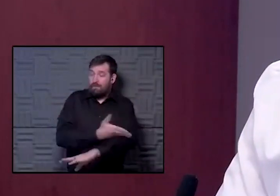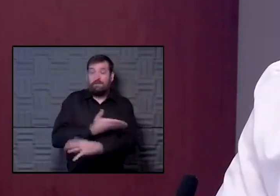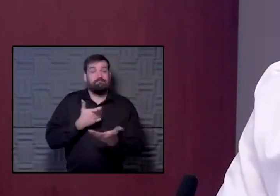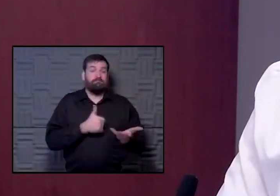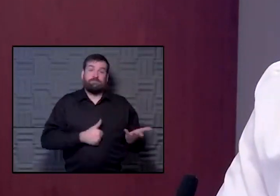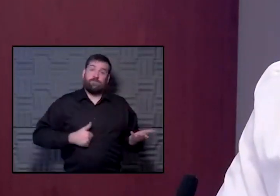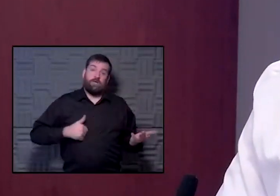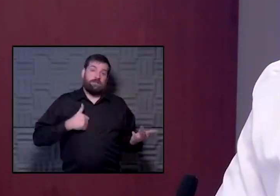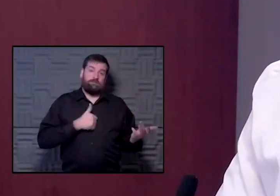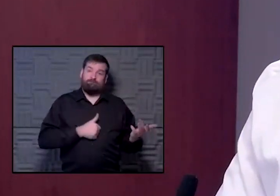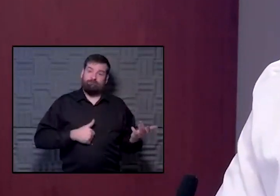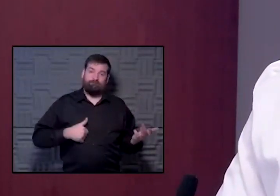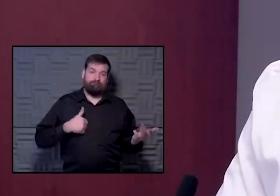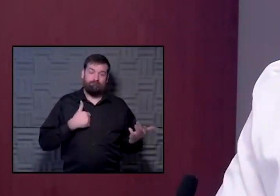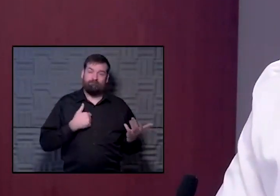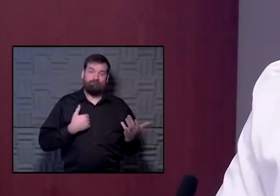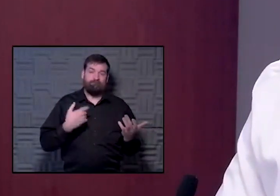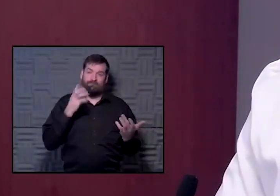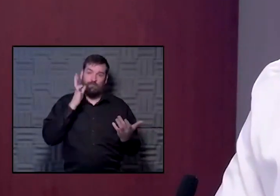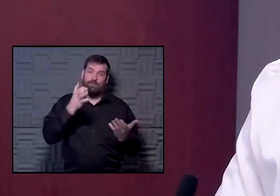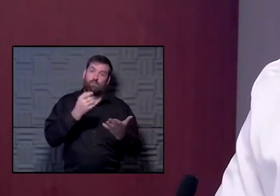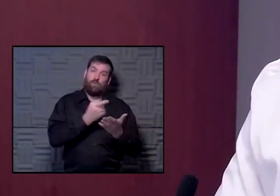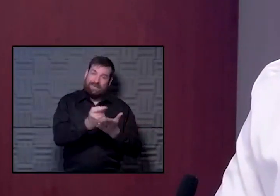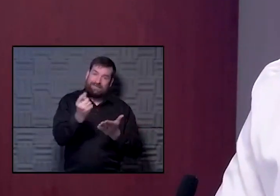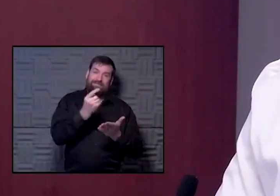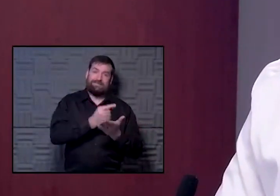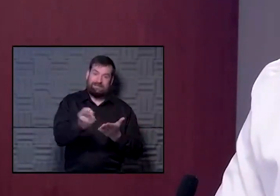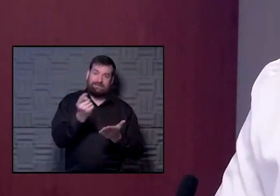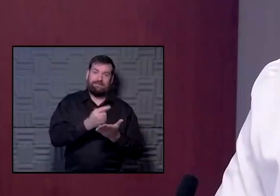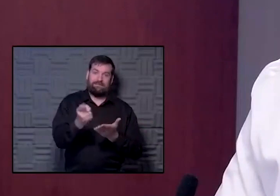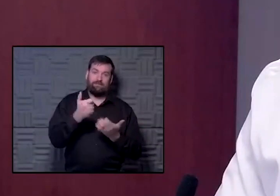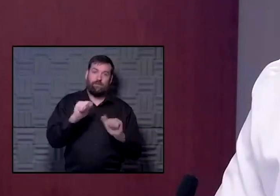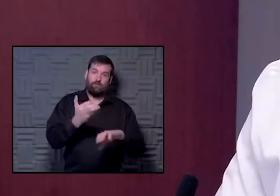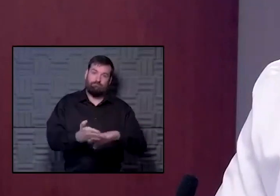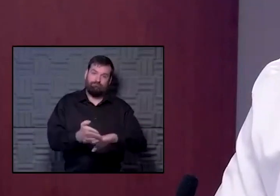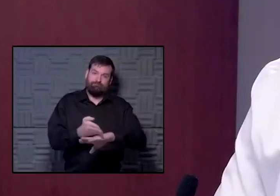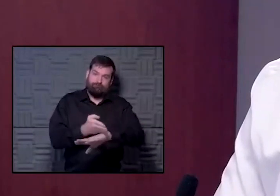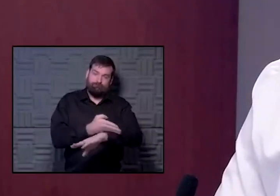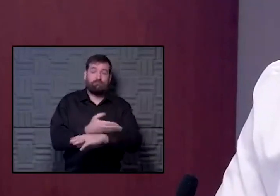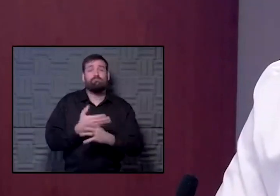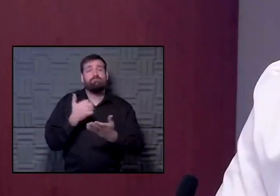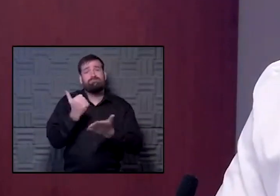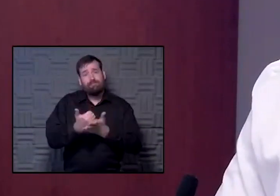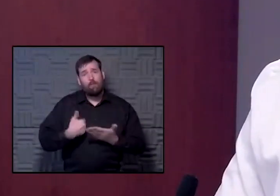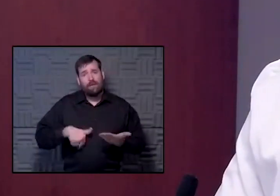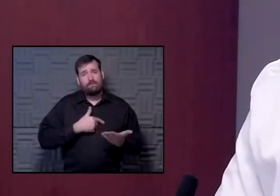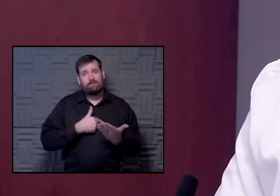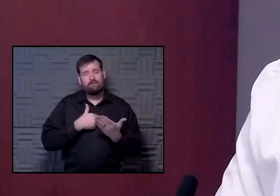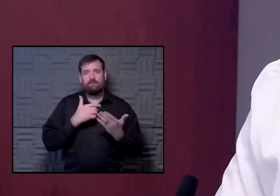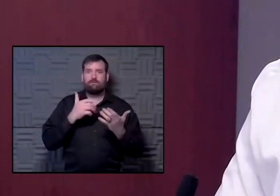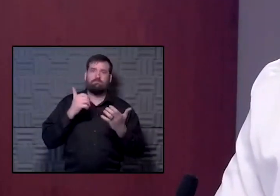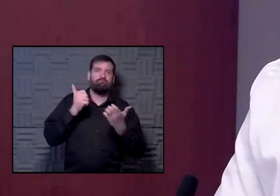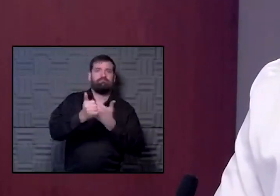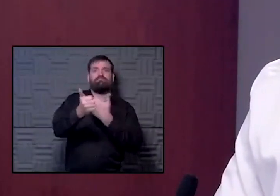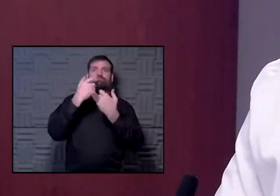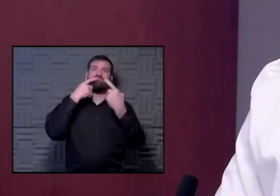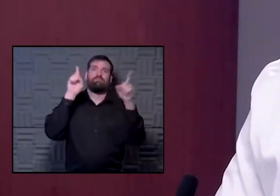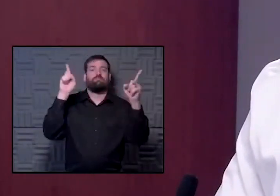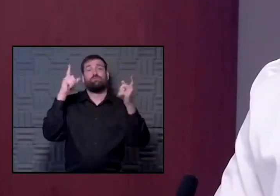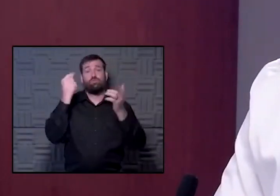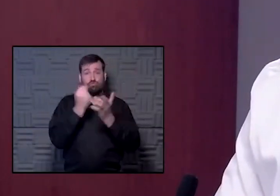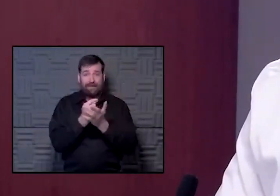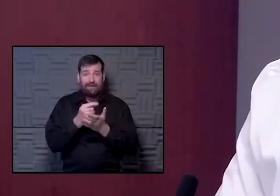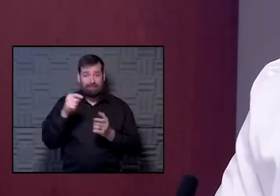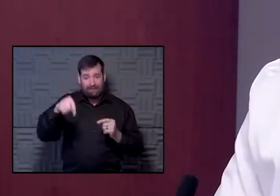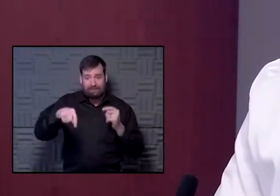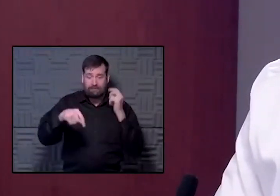sorry, this is in for weeks into recovering from this. So help us get ahead of that by treating this, I